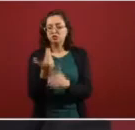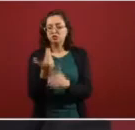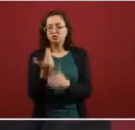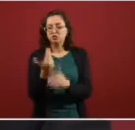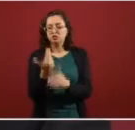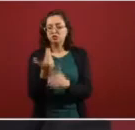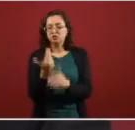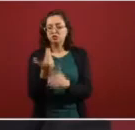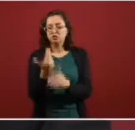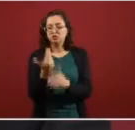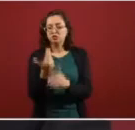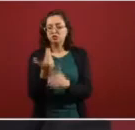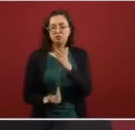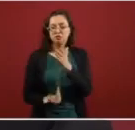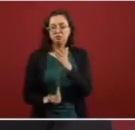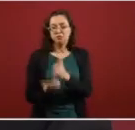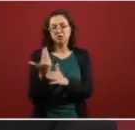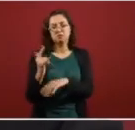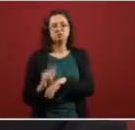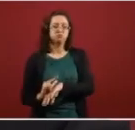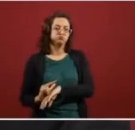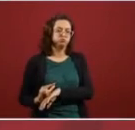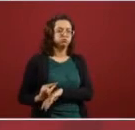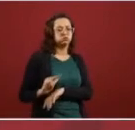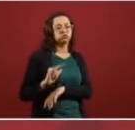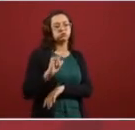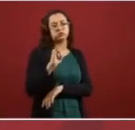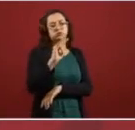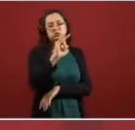finally the airplane took off.